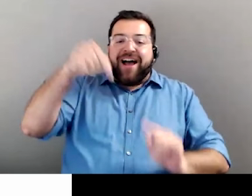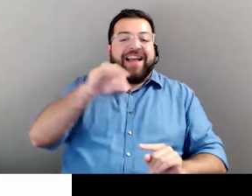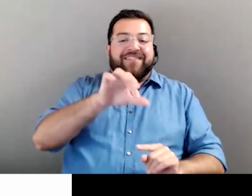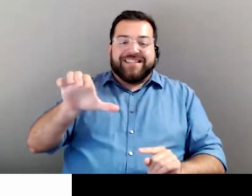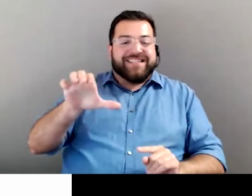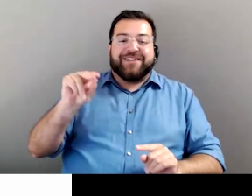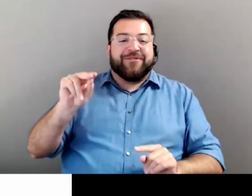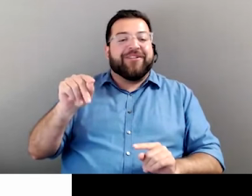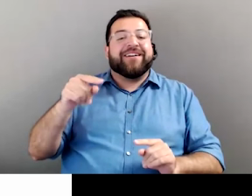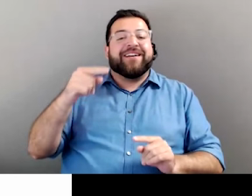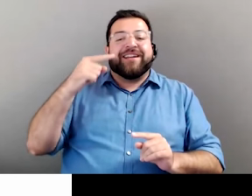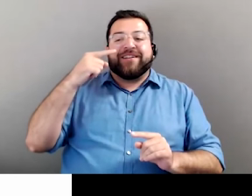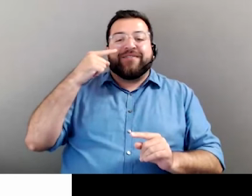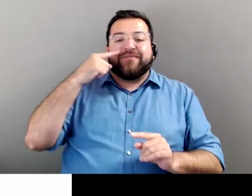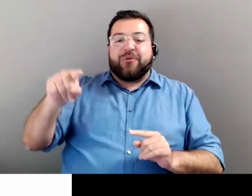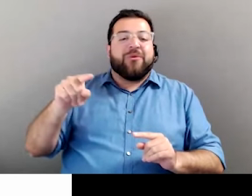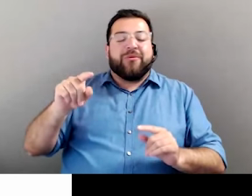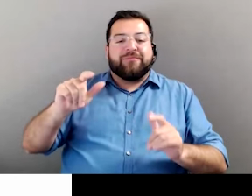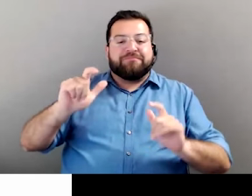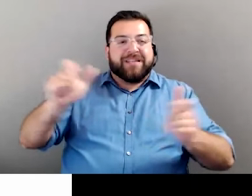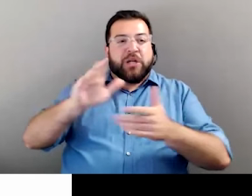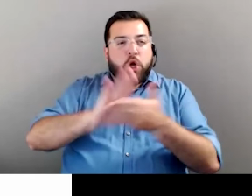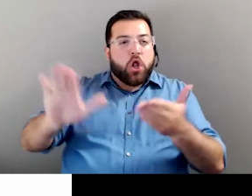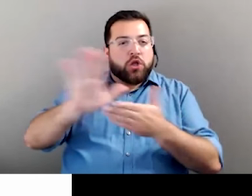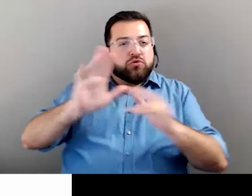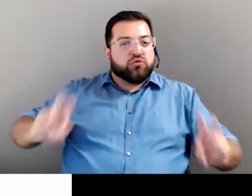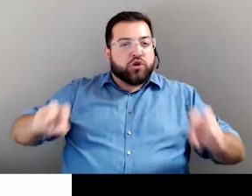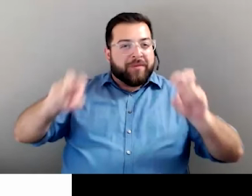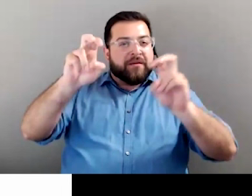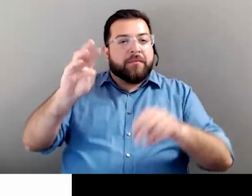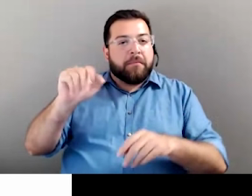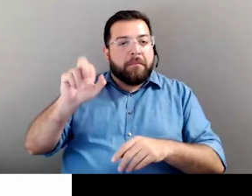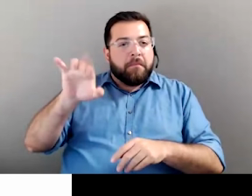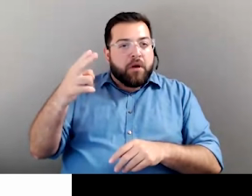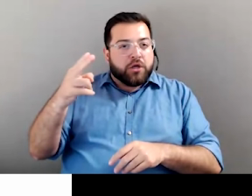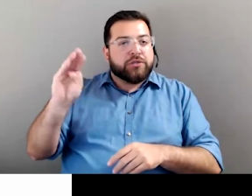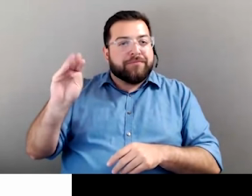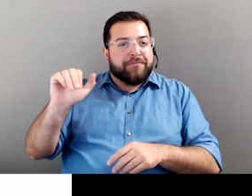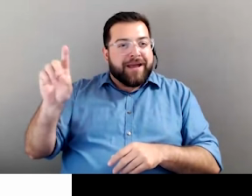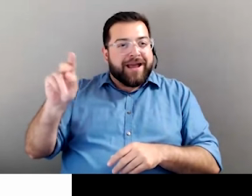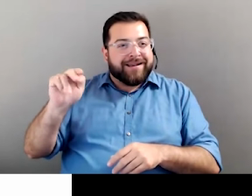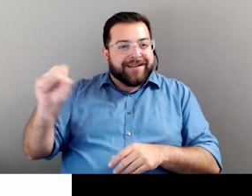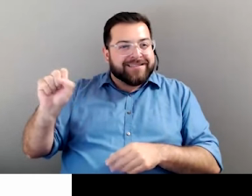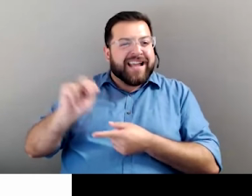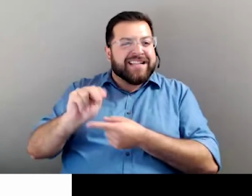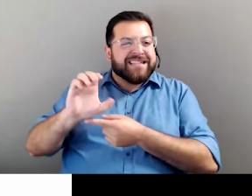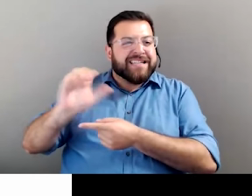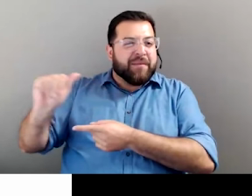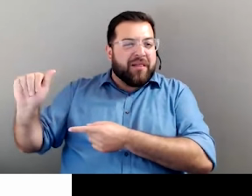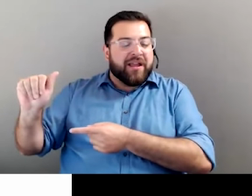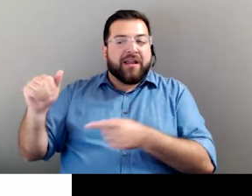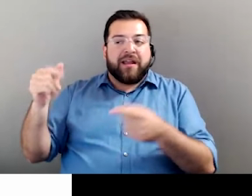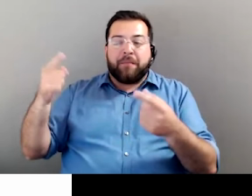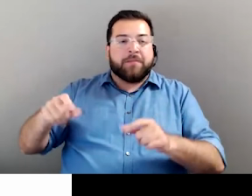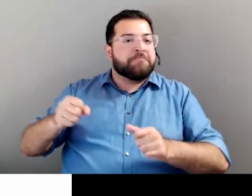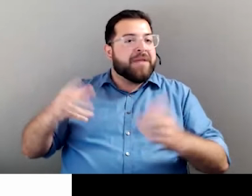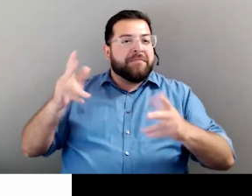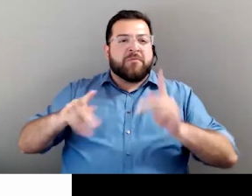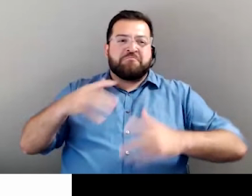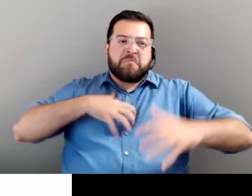believe LSU. Oh, okay. Maybe I might be wrong, but yeah, but I know the NCAA got a lot of heat for it and said like, hey, like this